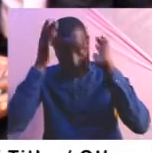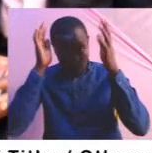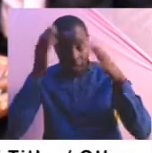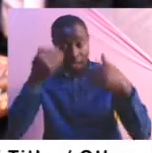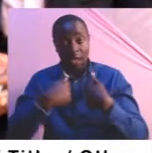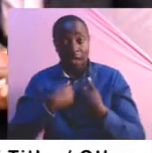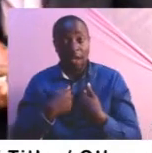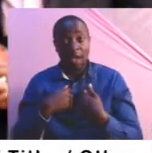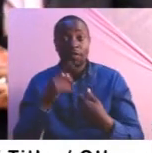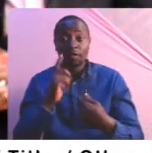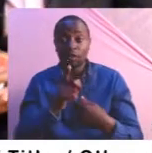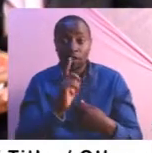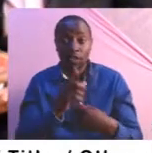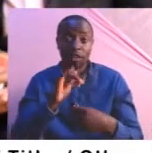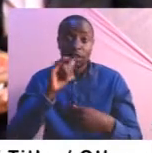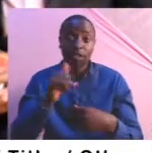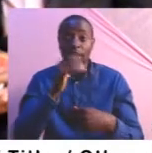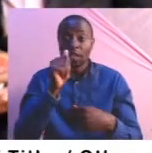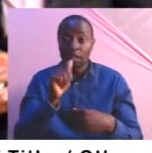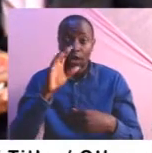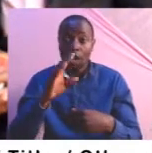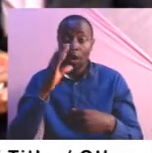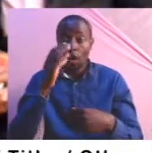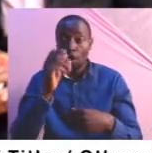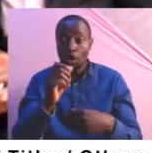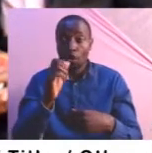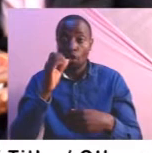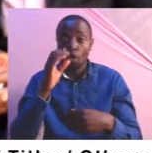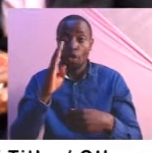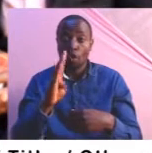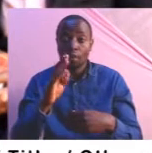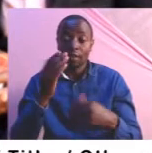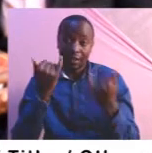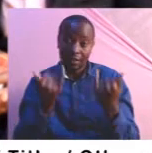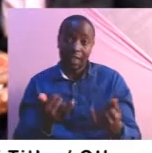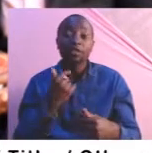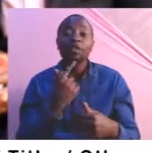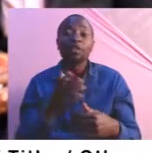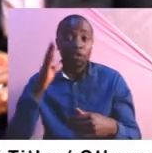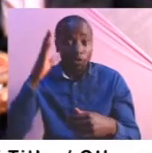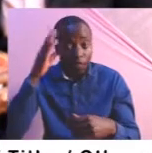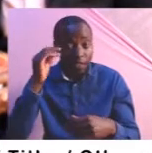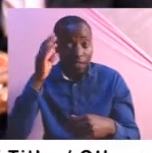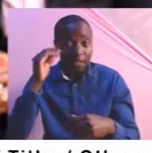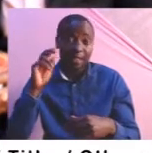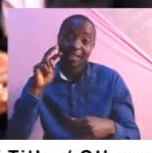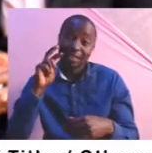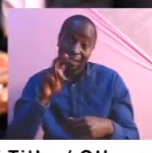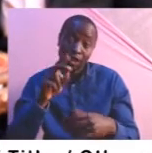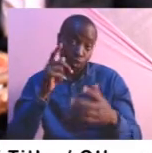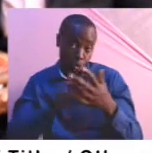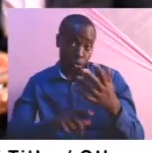Jacob, no divination against Israel. It will now be said of Jacob and of Israel, see what God